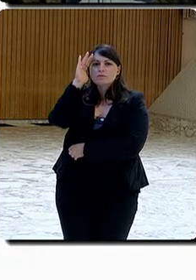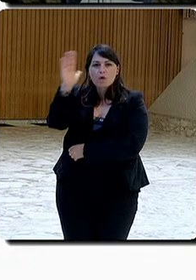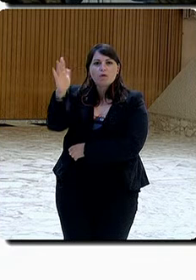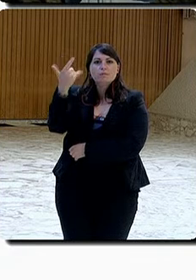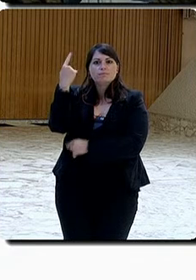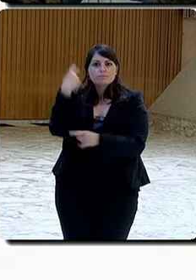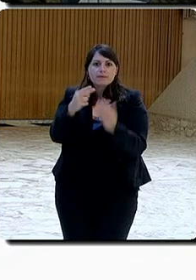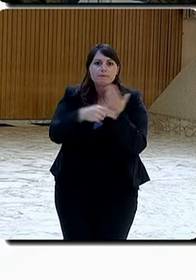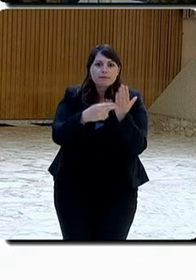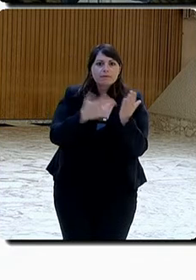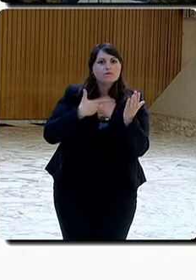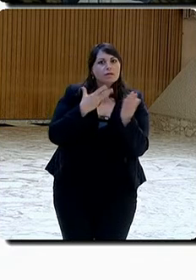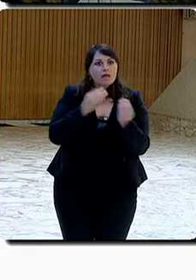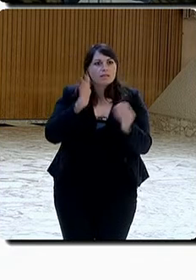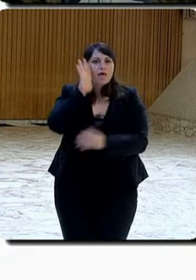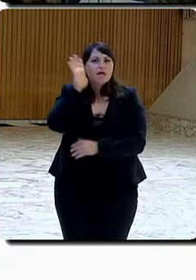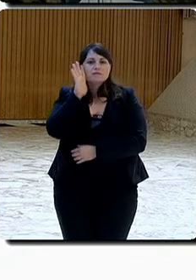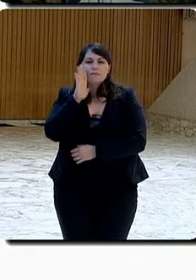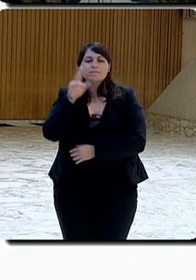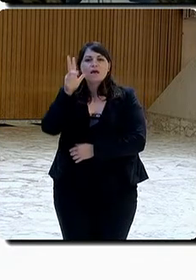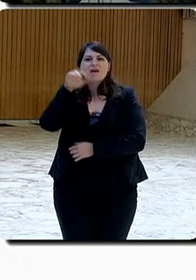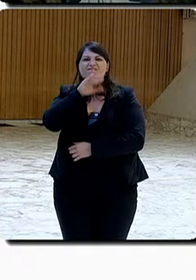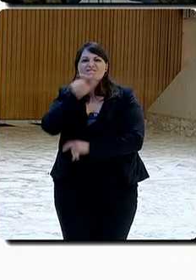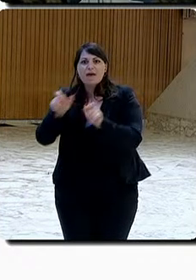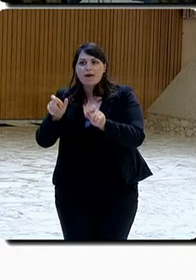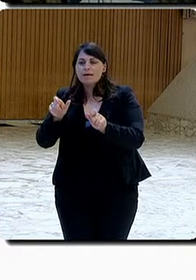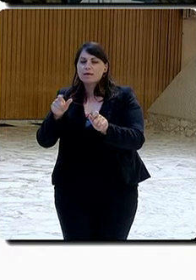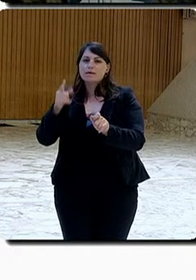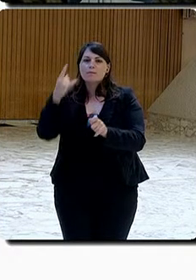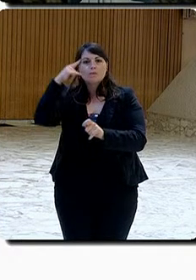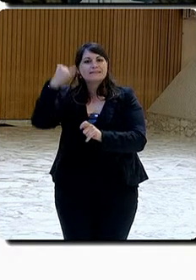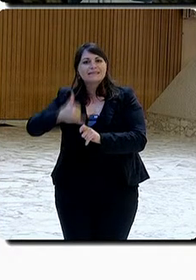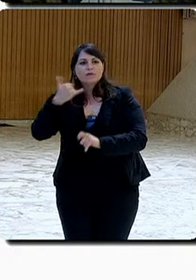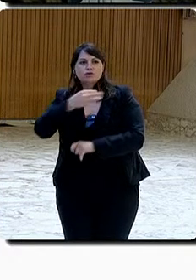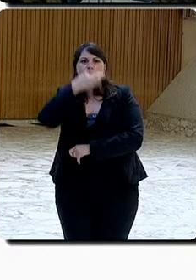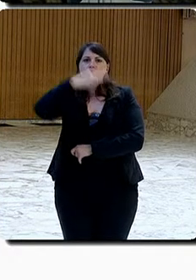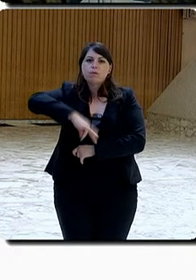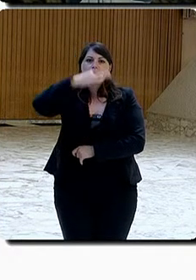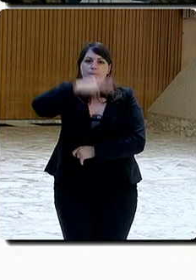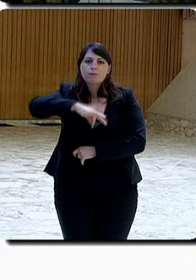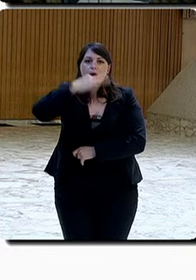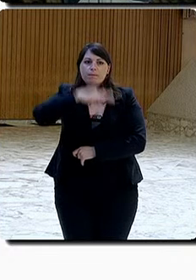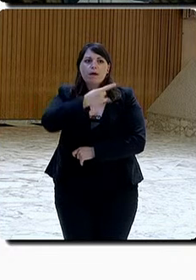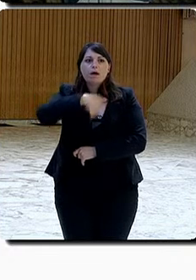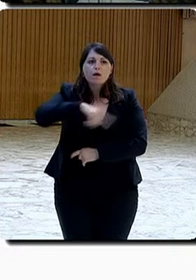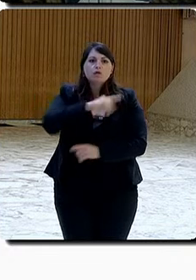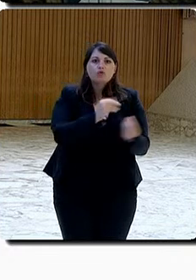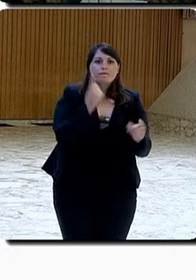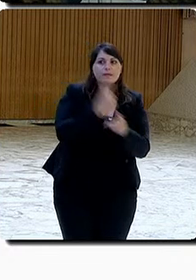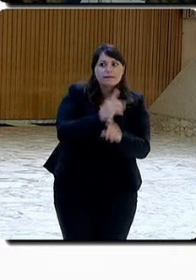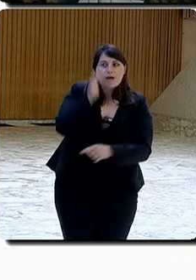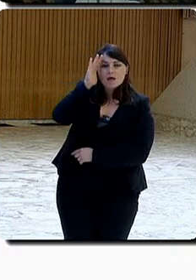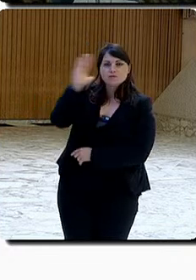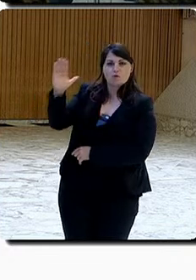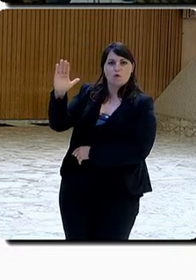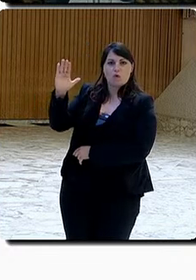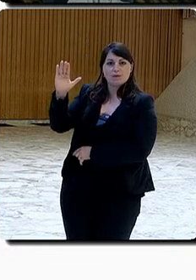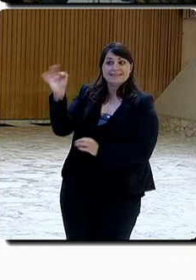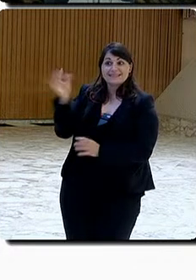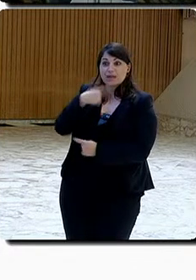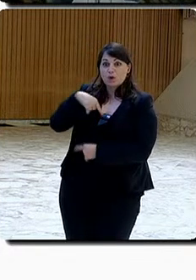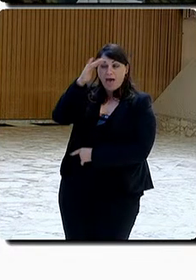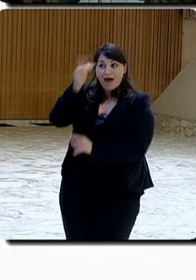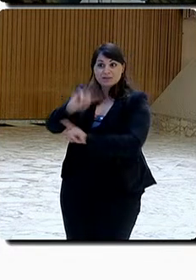us to honor our mothers and fathers because we're not and need to be reminded? Can we learn